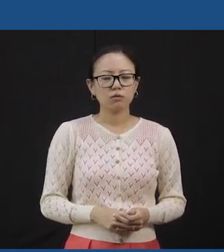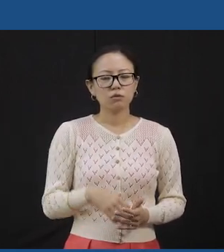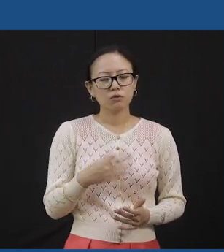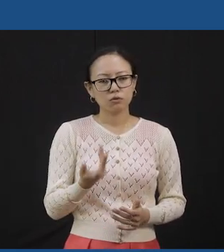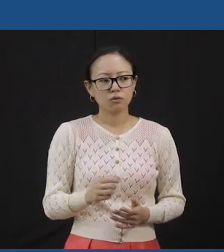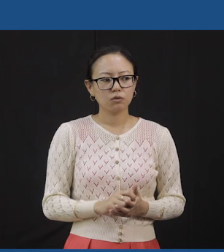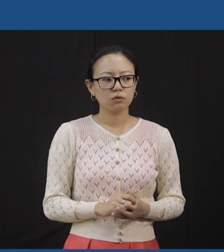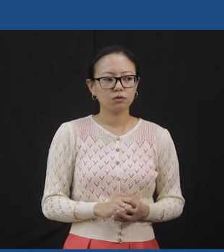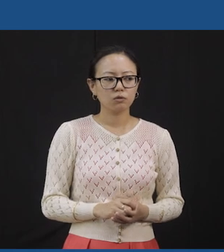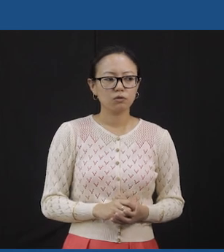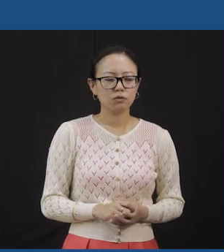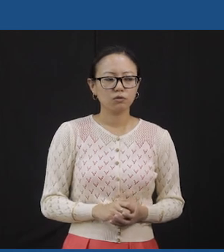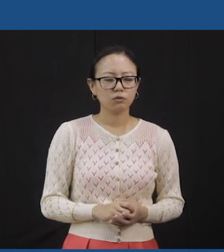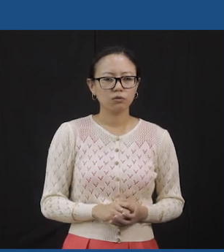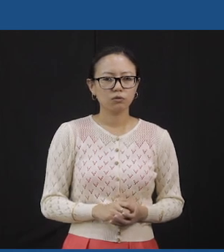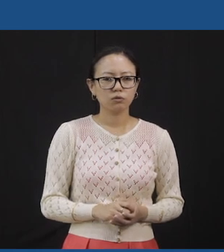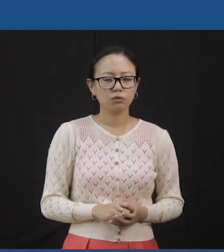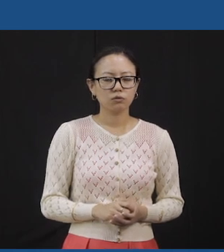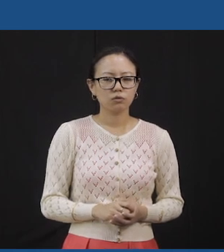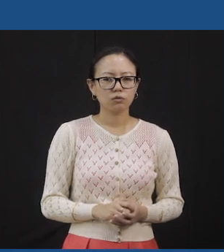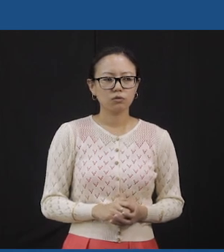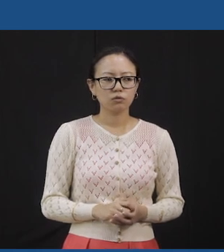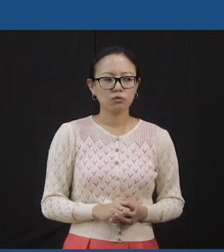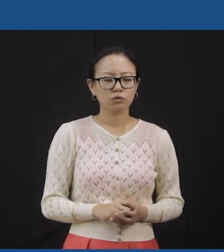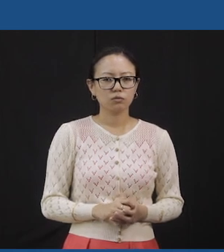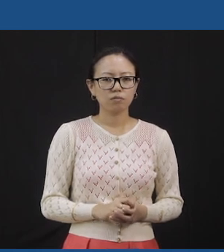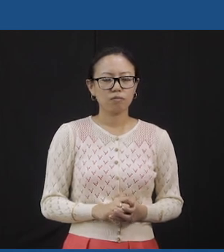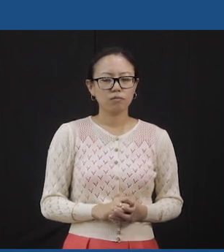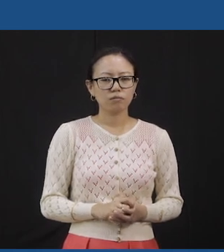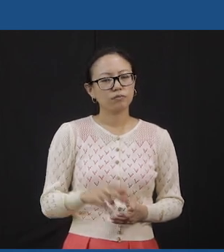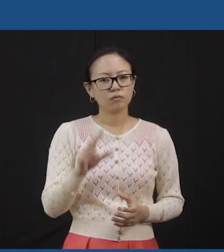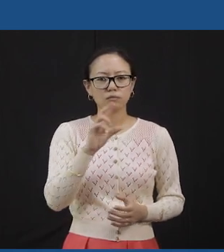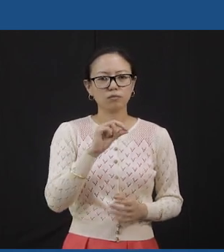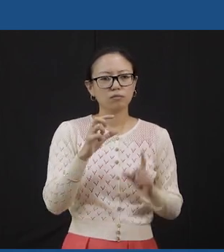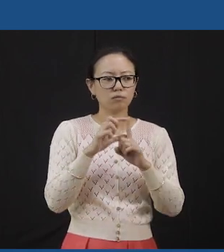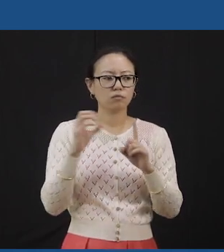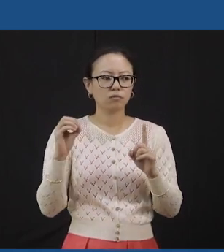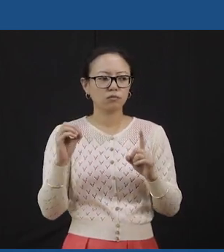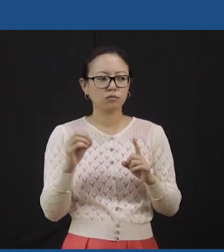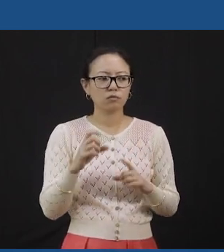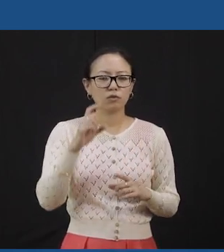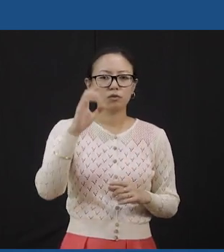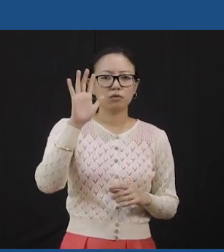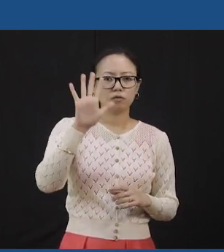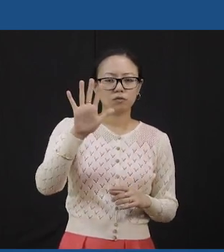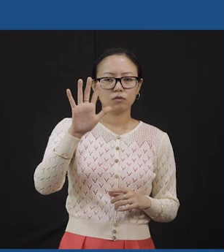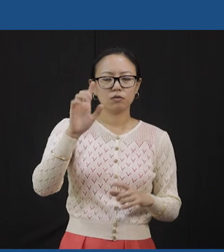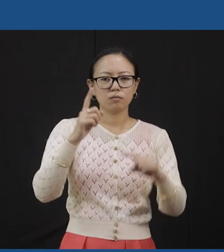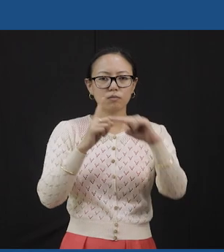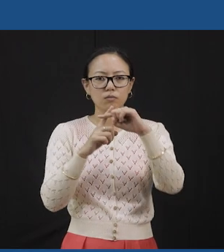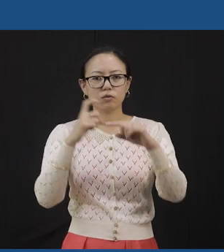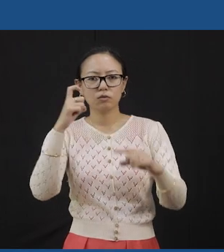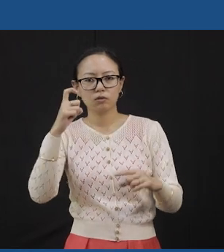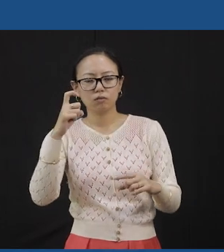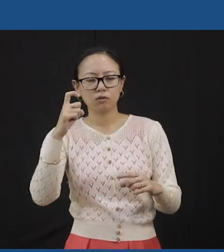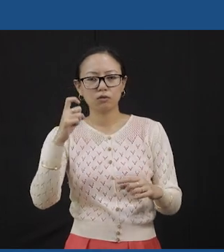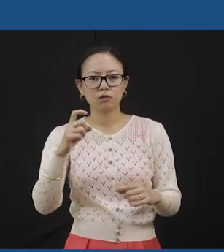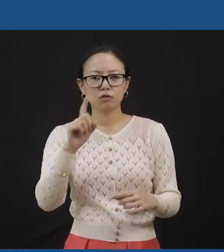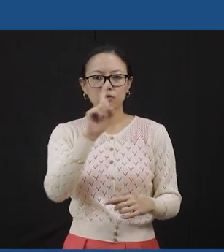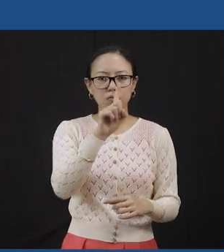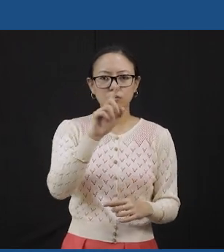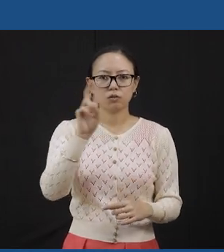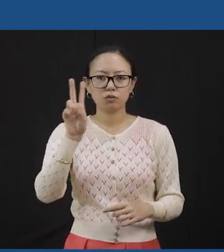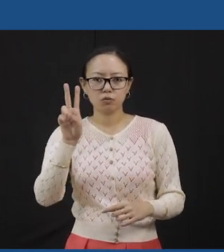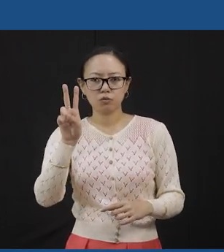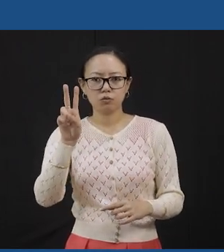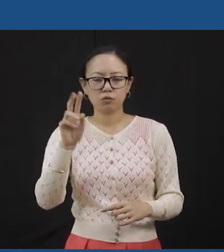So we will do again without the steps. 5 plus 7 is 12. You will